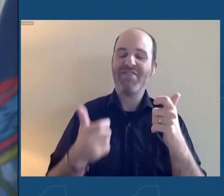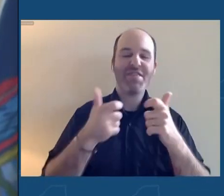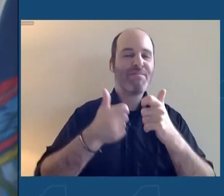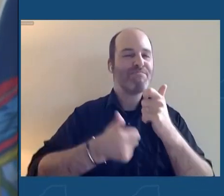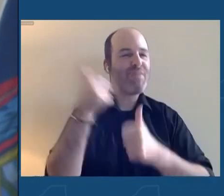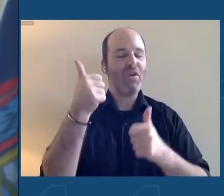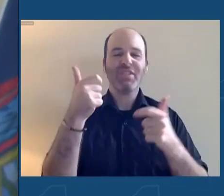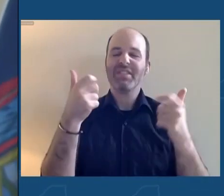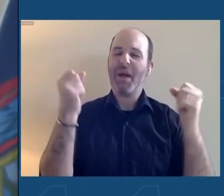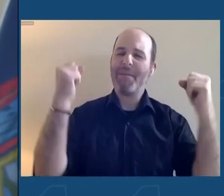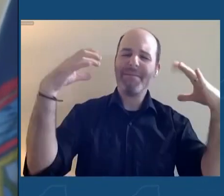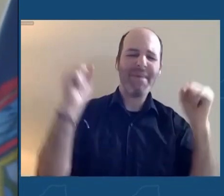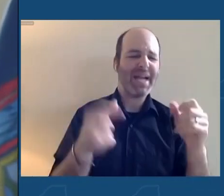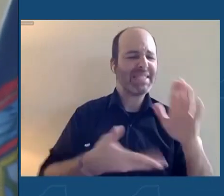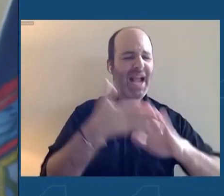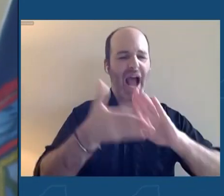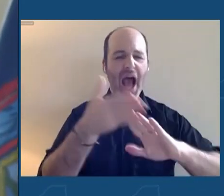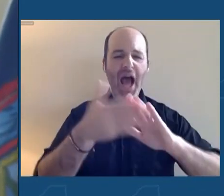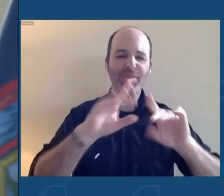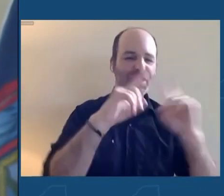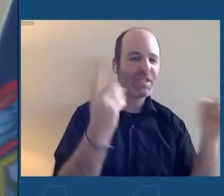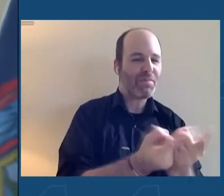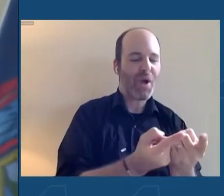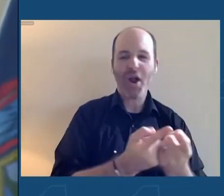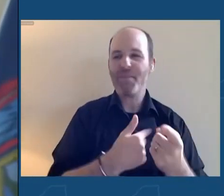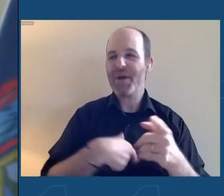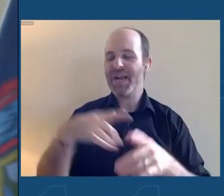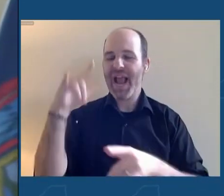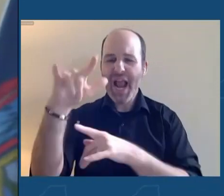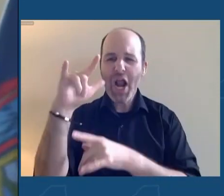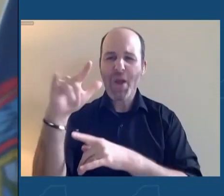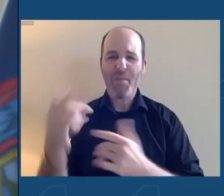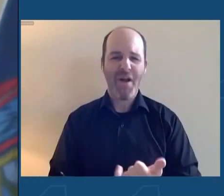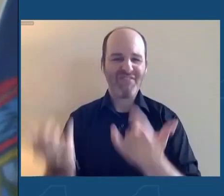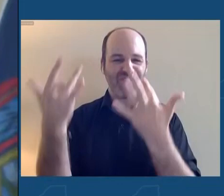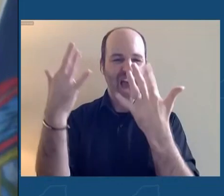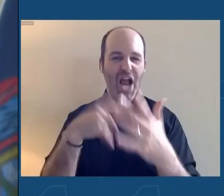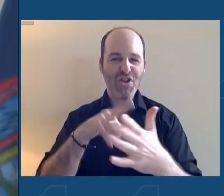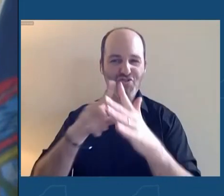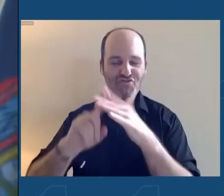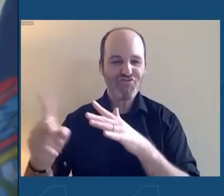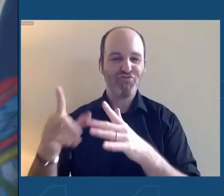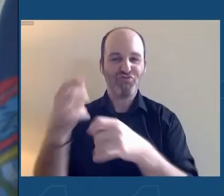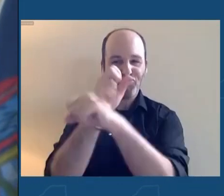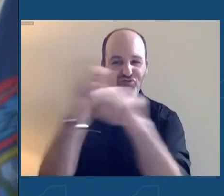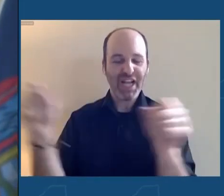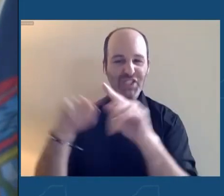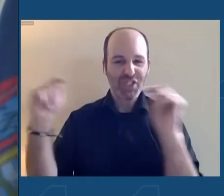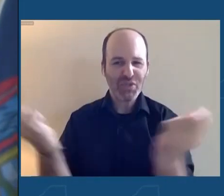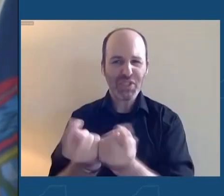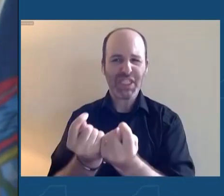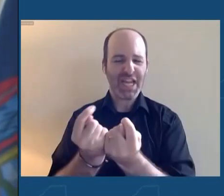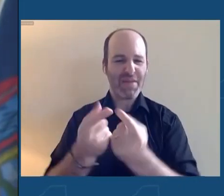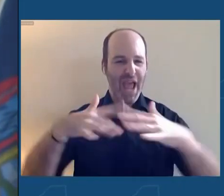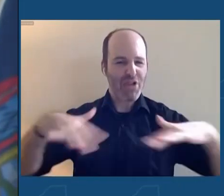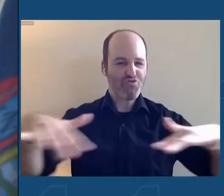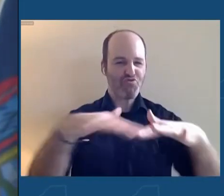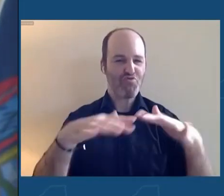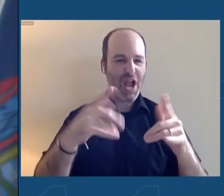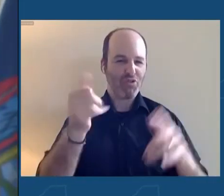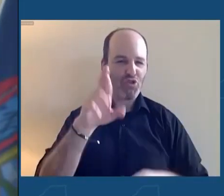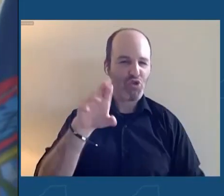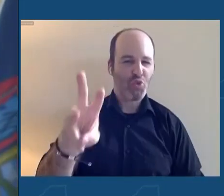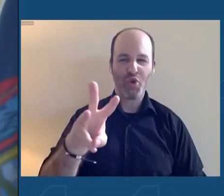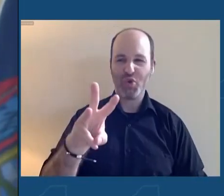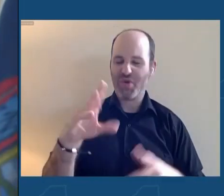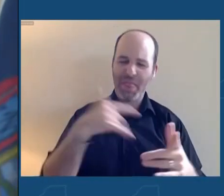most incredible airport fire and rescue team, and the most incredible ground crew in the business. Thank you, guys. But by the